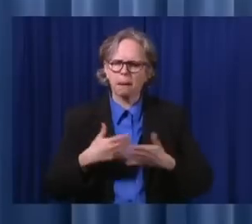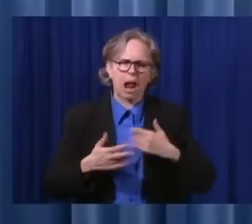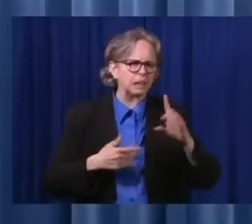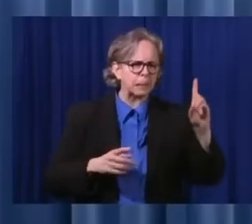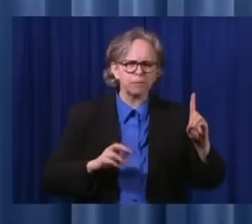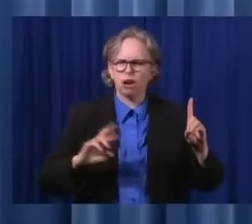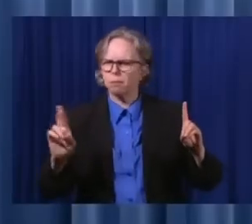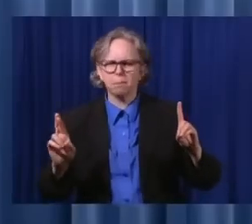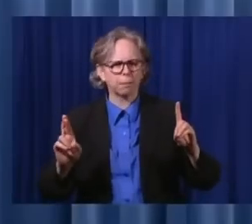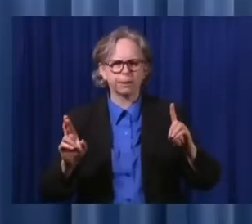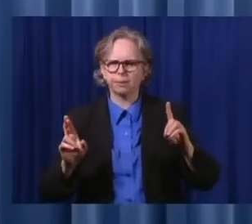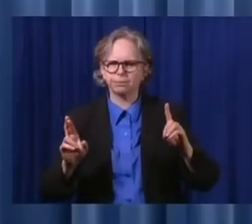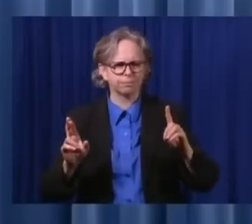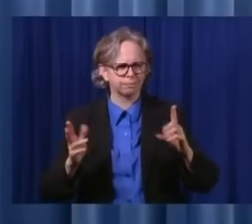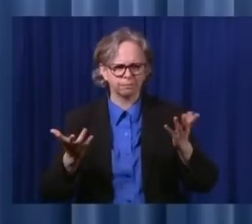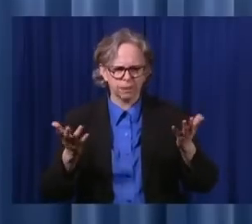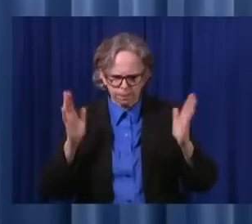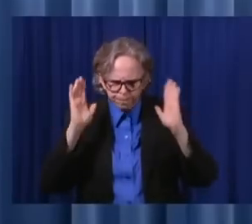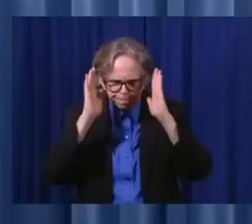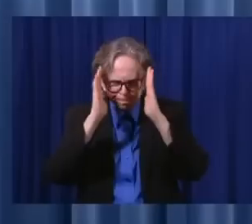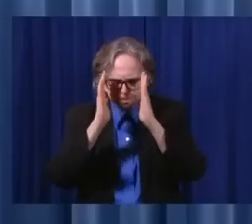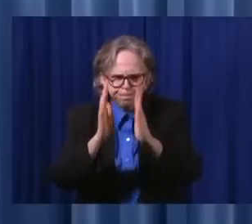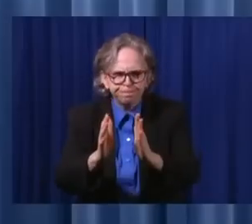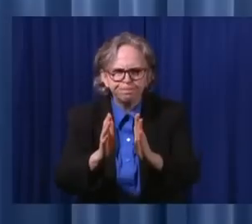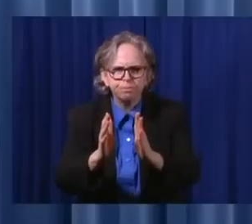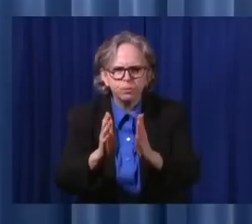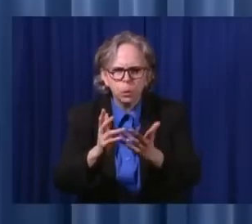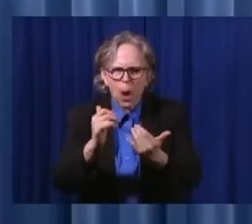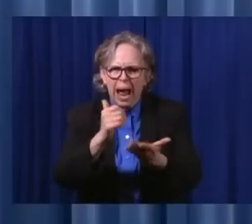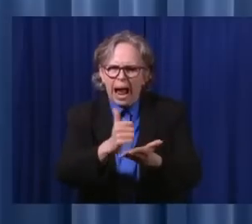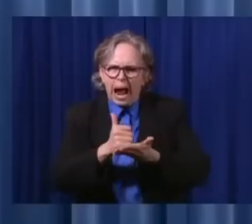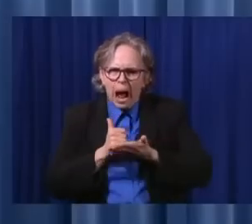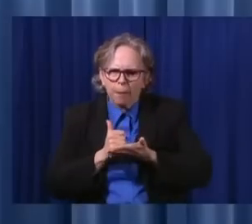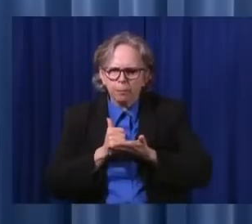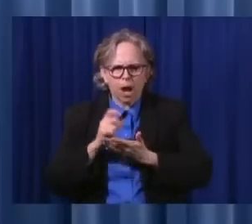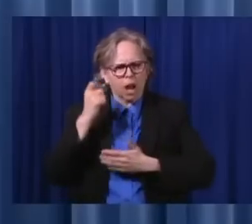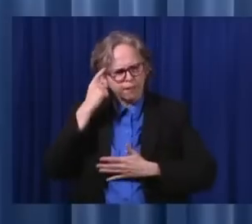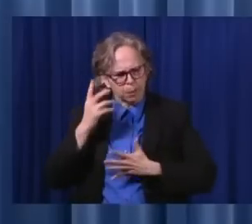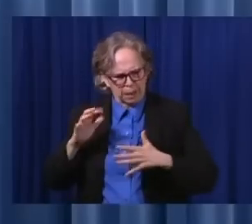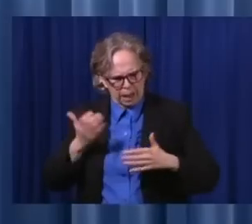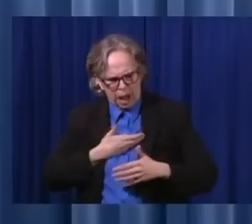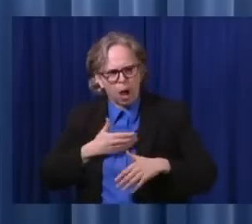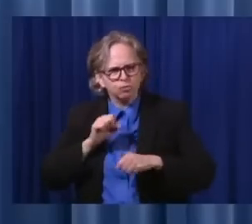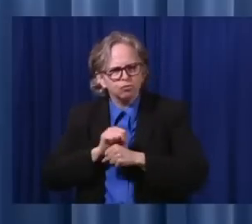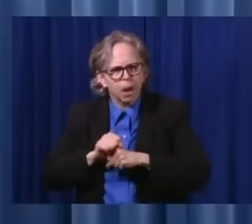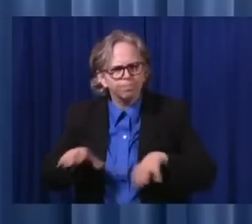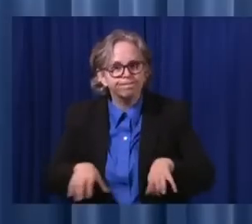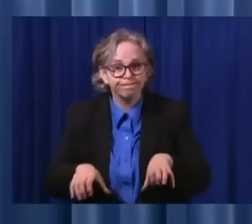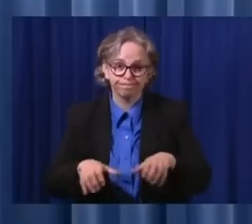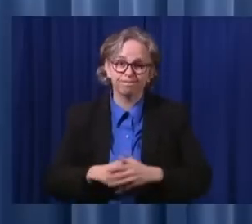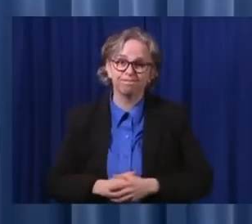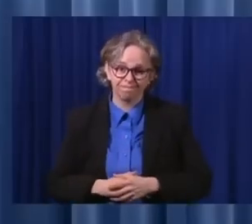their focus has totally been on trying to help us the best way that they can.